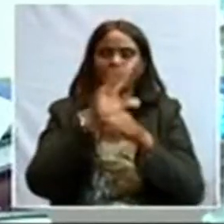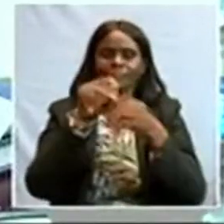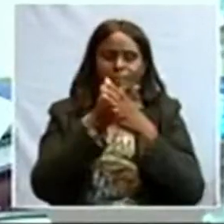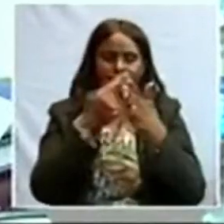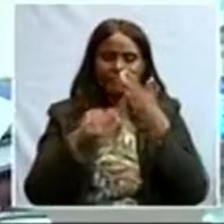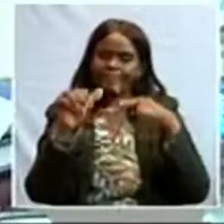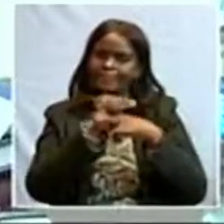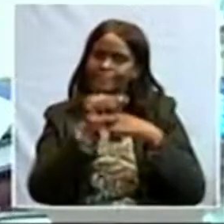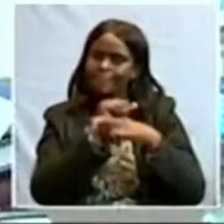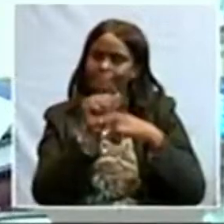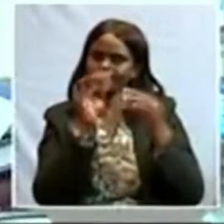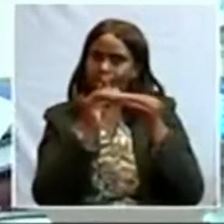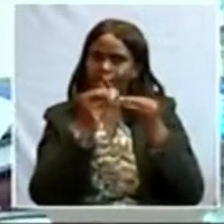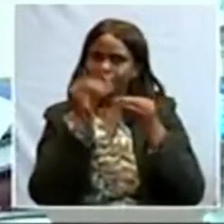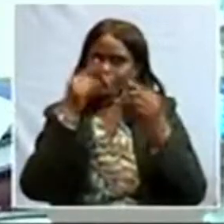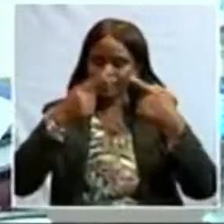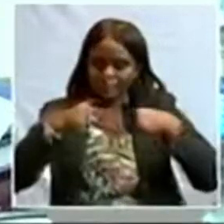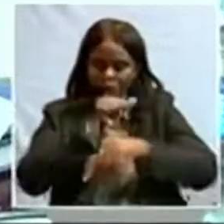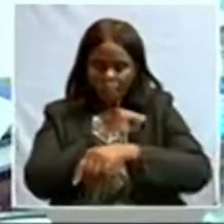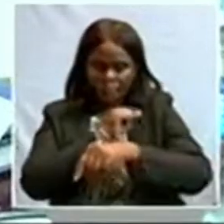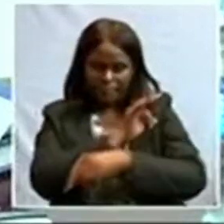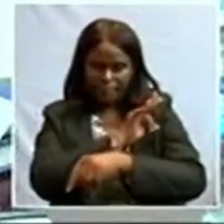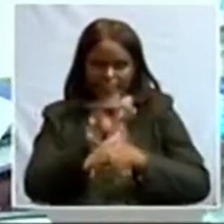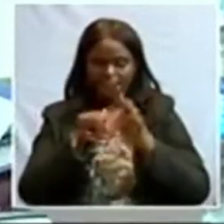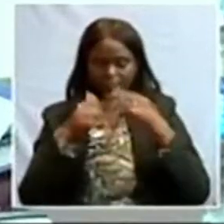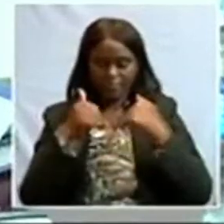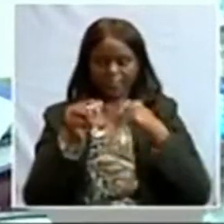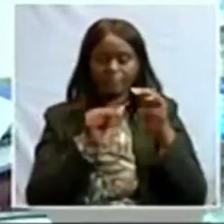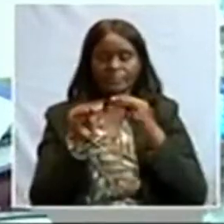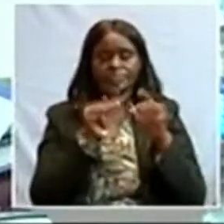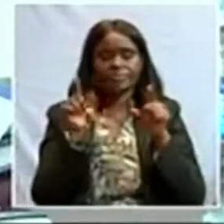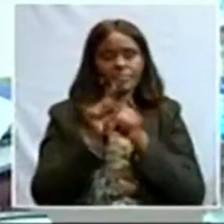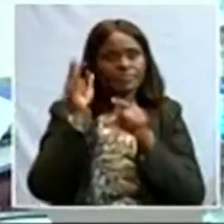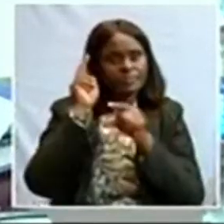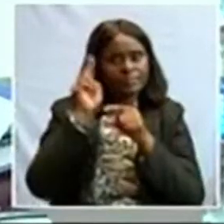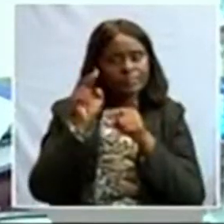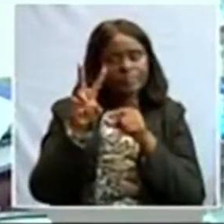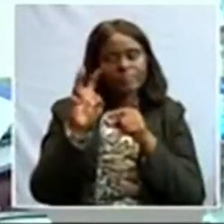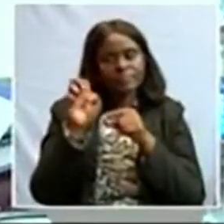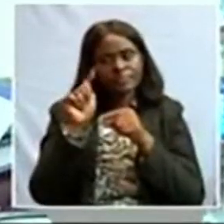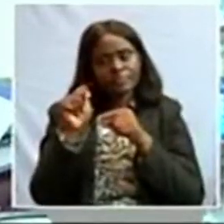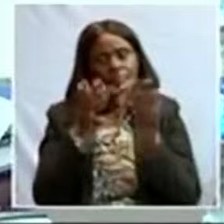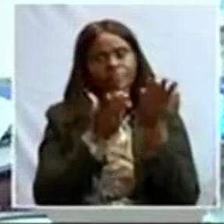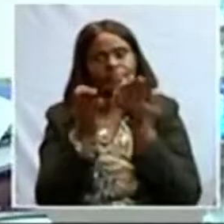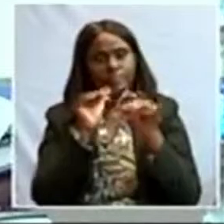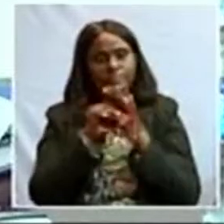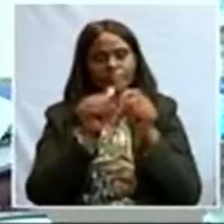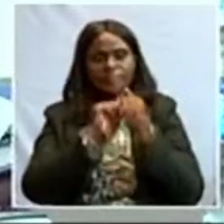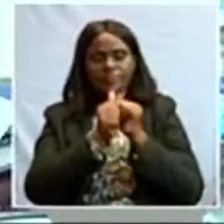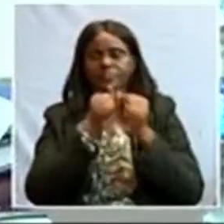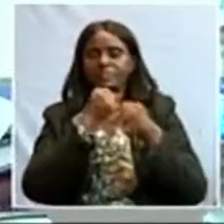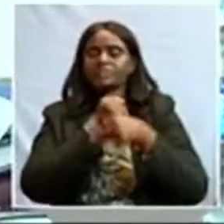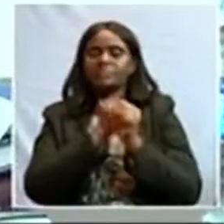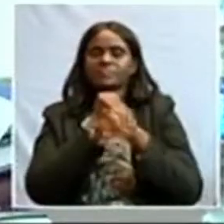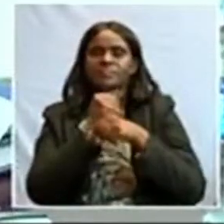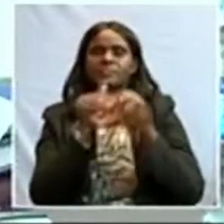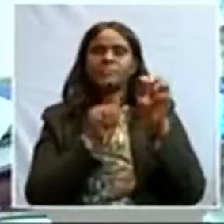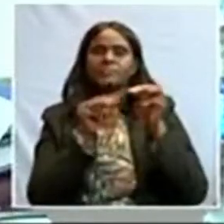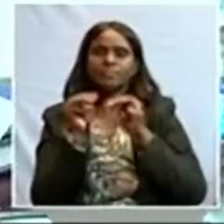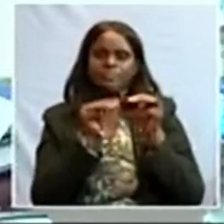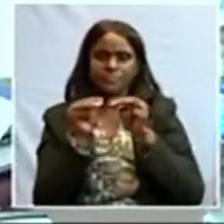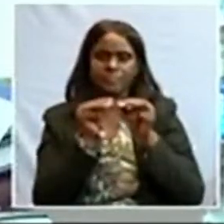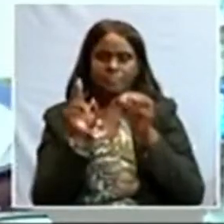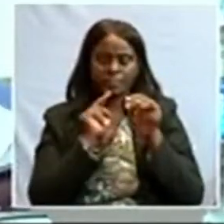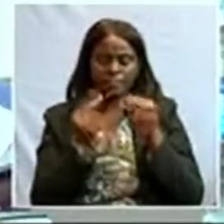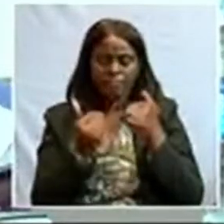training for local staff in health management, archives, veterinary services, and sports creation management.